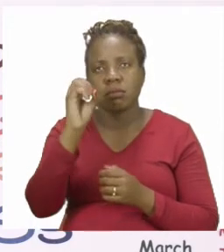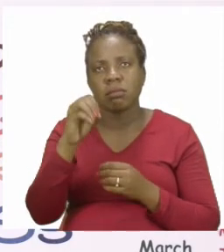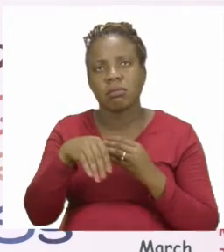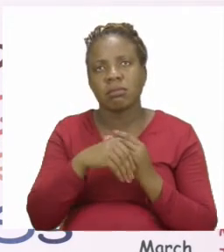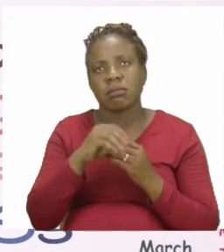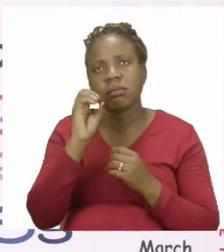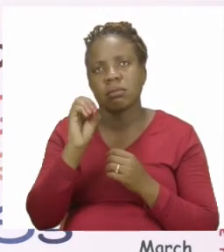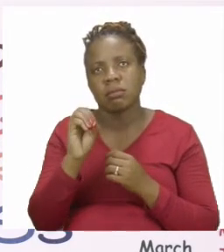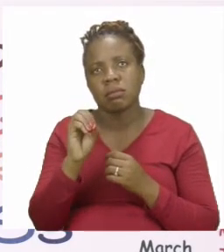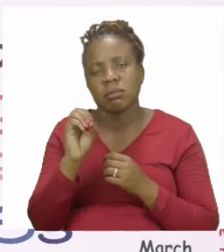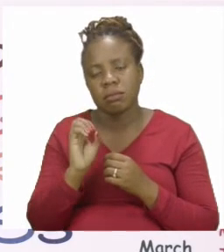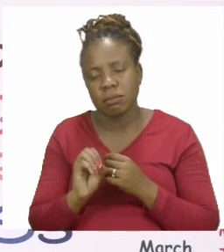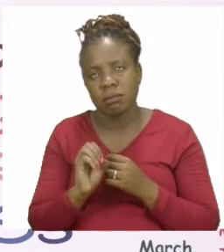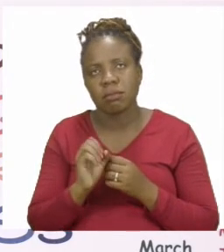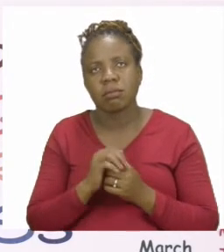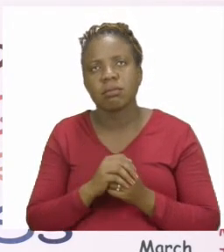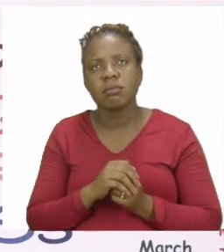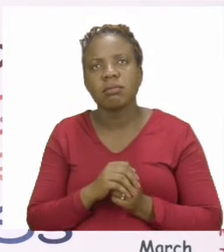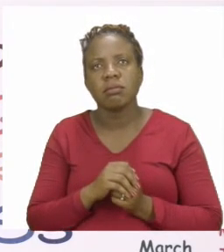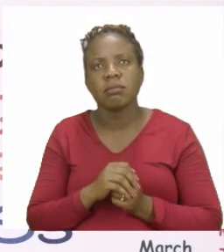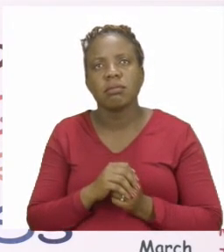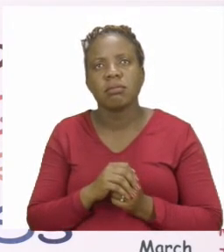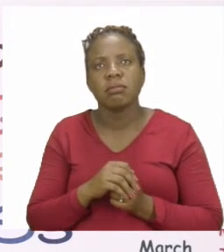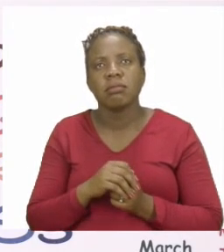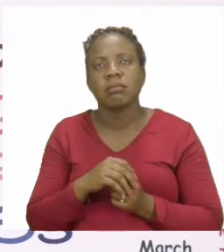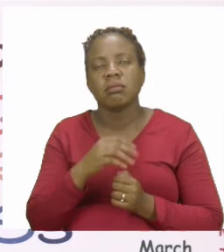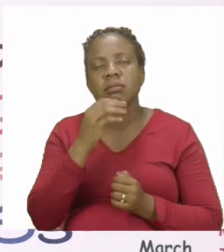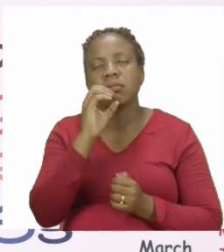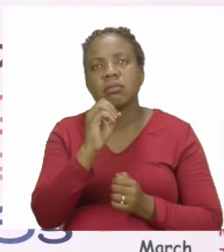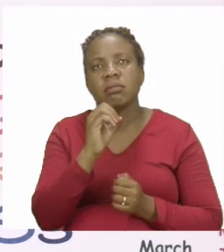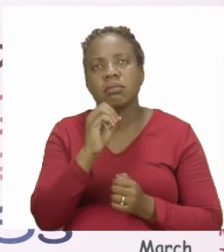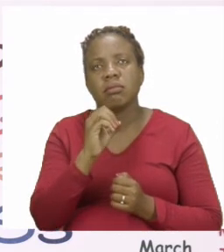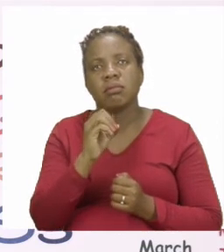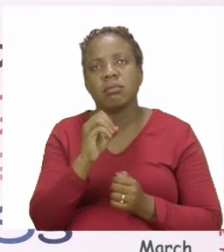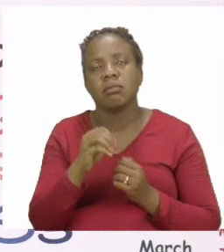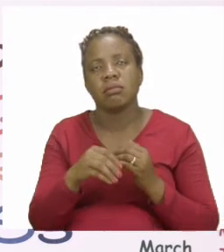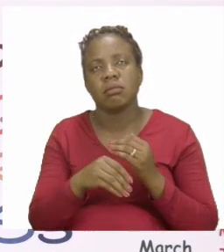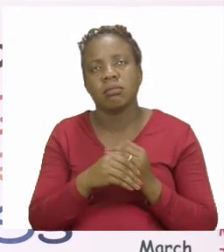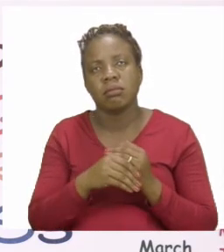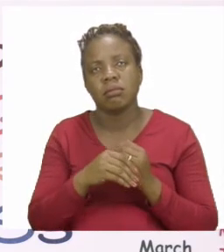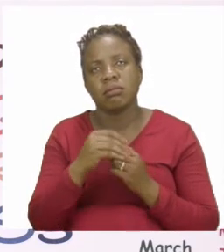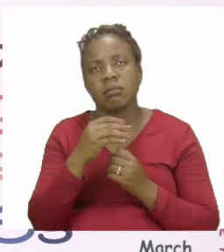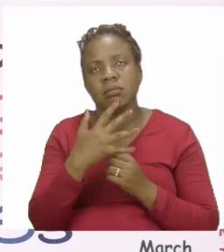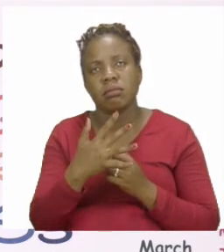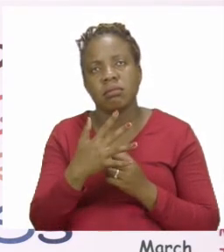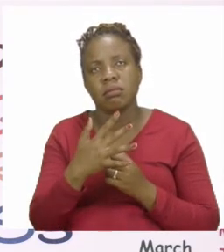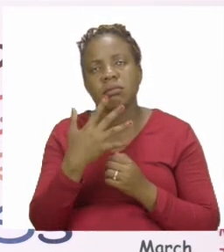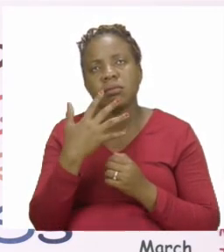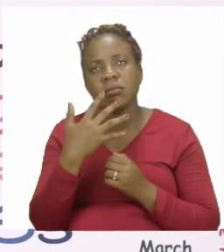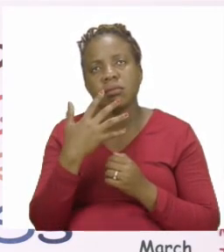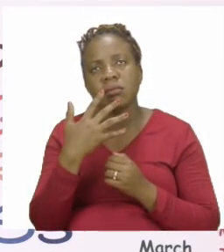plus 0 is 0. 0 plus 5 equals